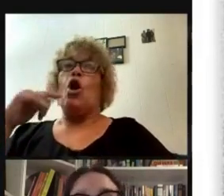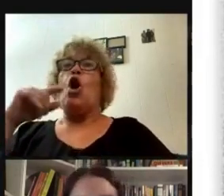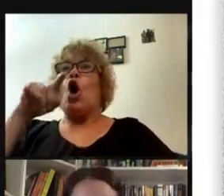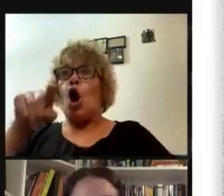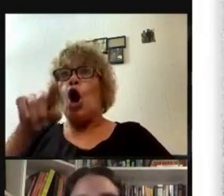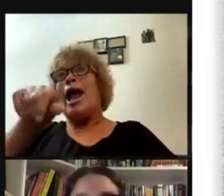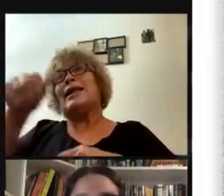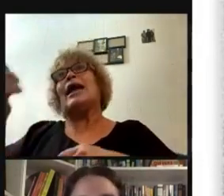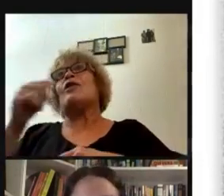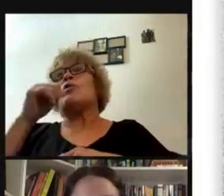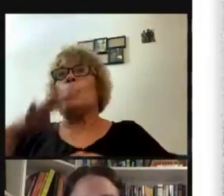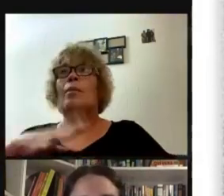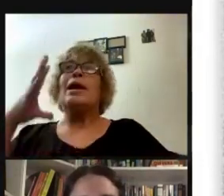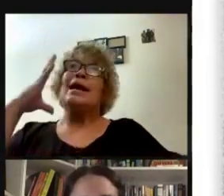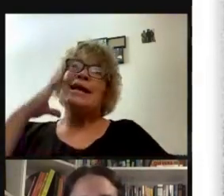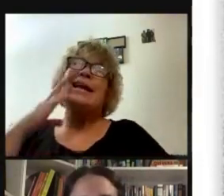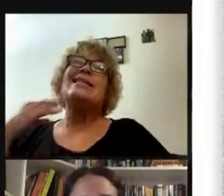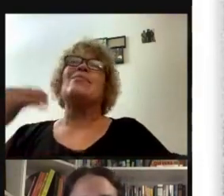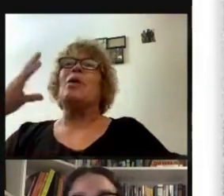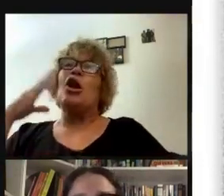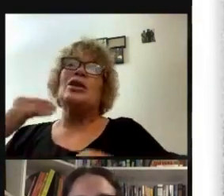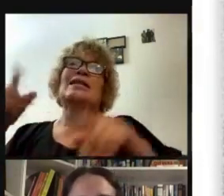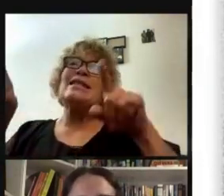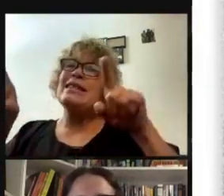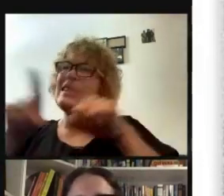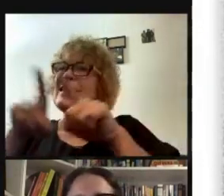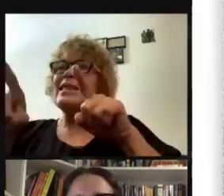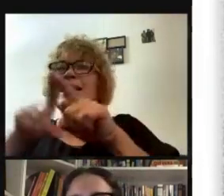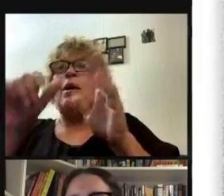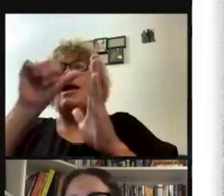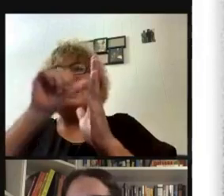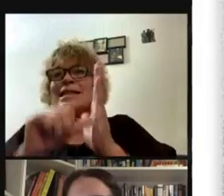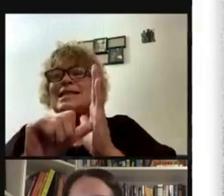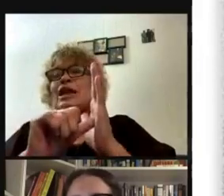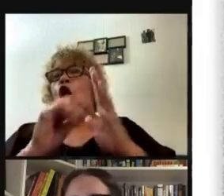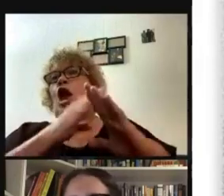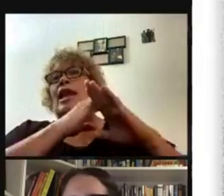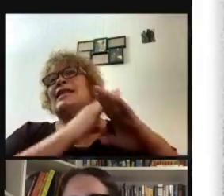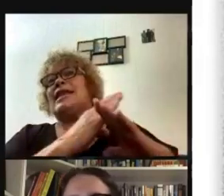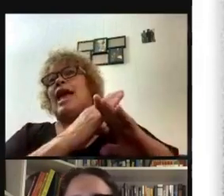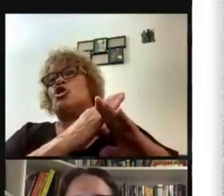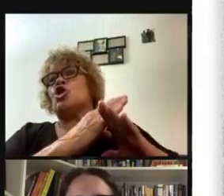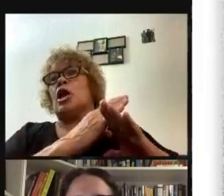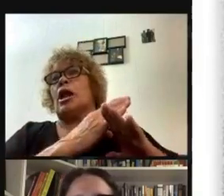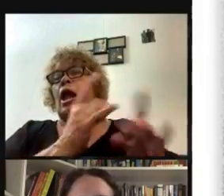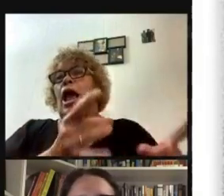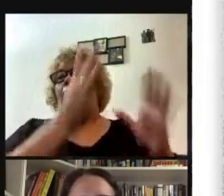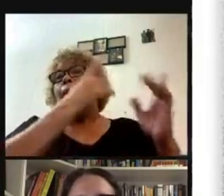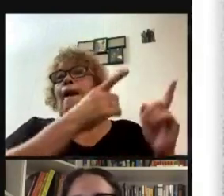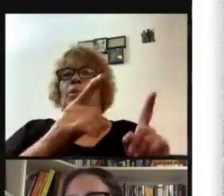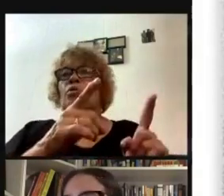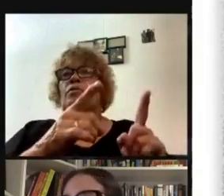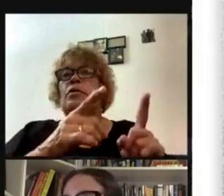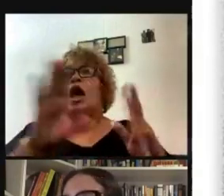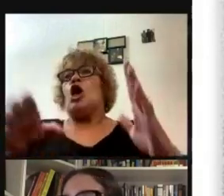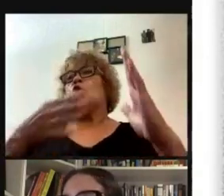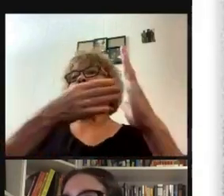who experienced the same sterilization abuse wind up bringing a suit against the